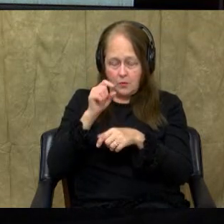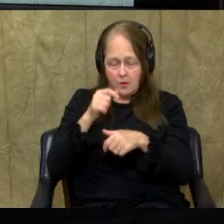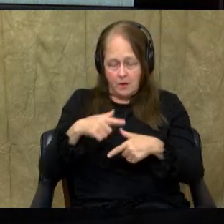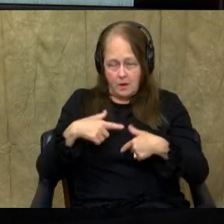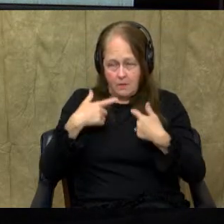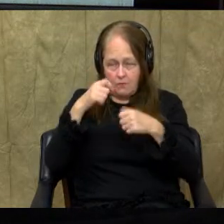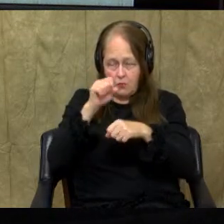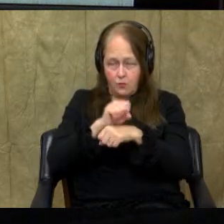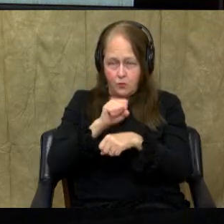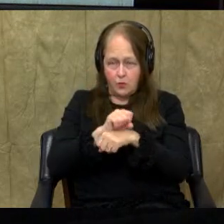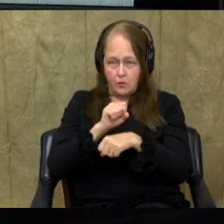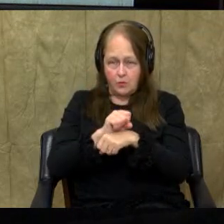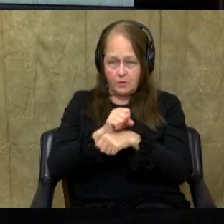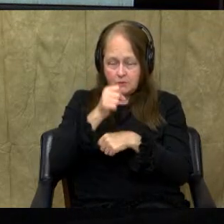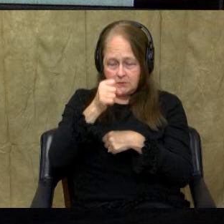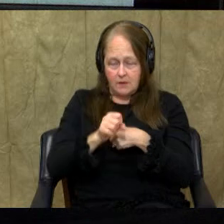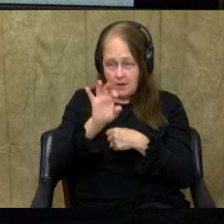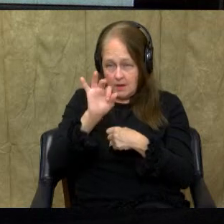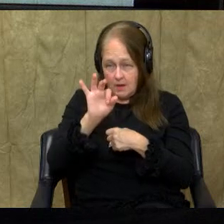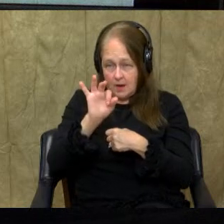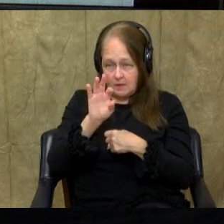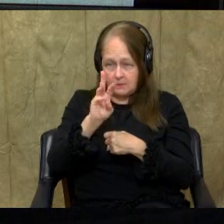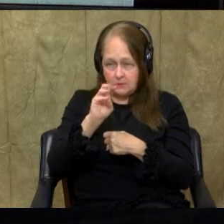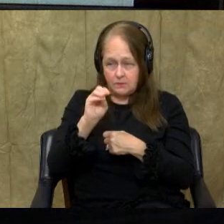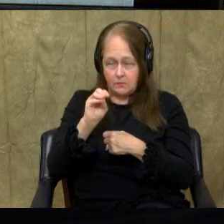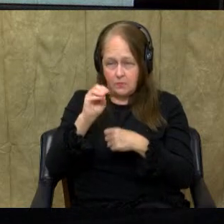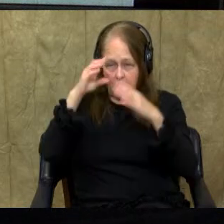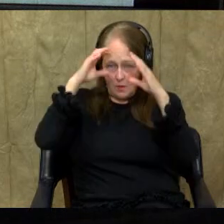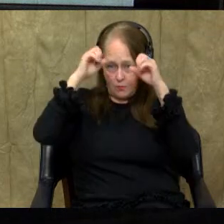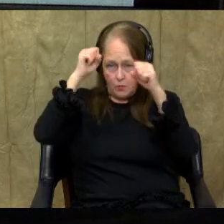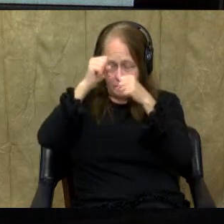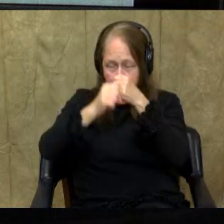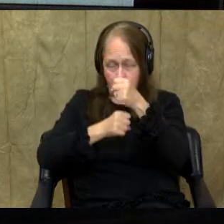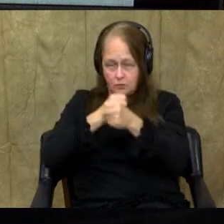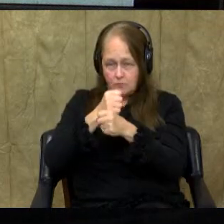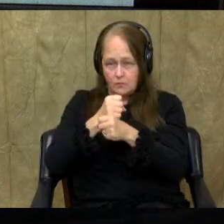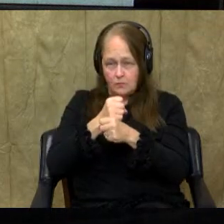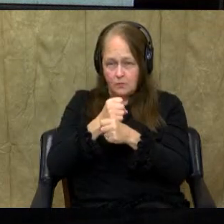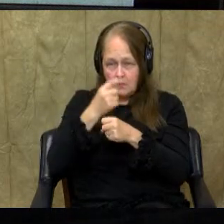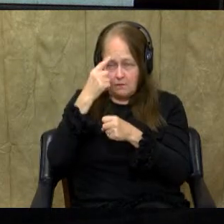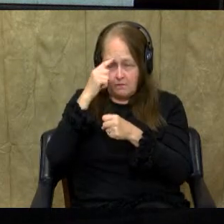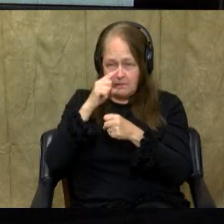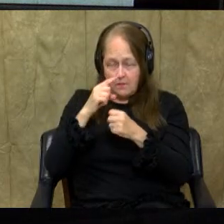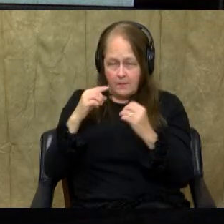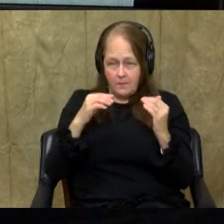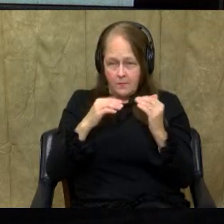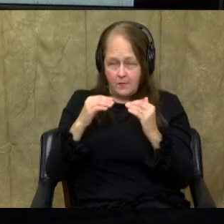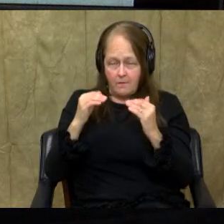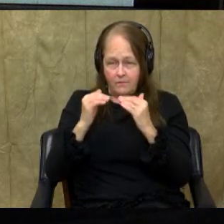Johnson. We will also highlight on different opinions on the civil rights movement.